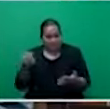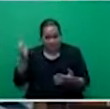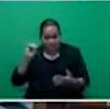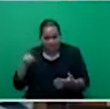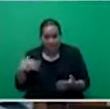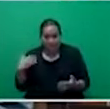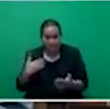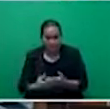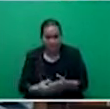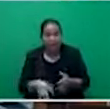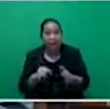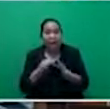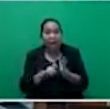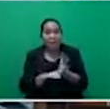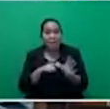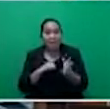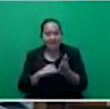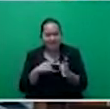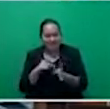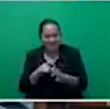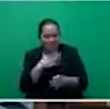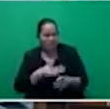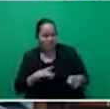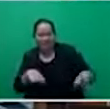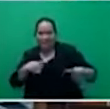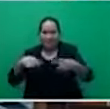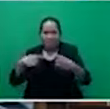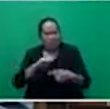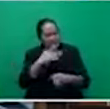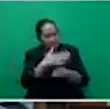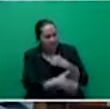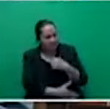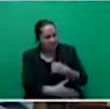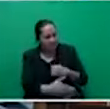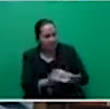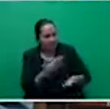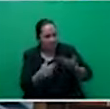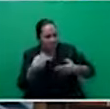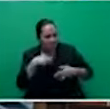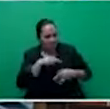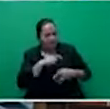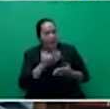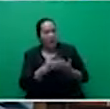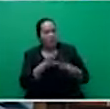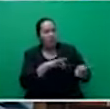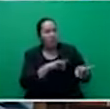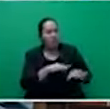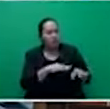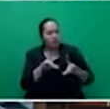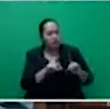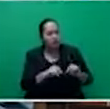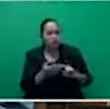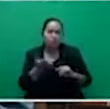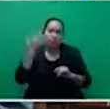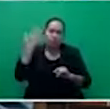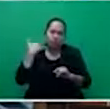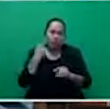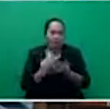Prasad has the gumption to argue about this, but he has not told us what he would have done. Not he's going to do, what would he have